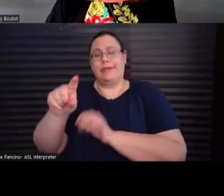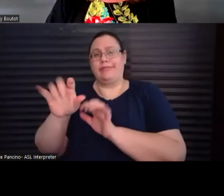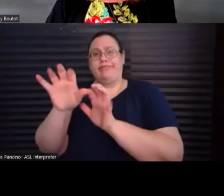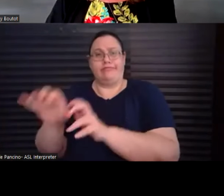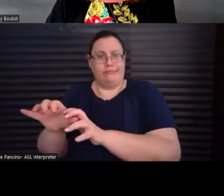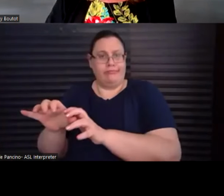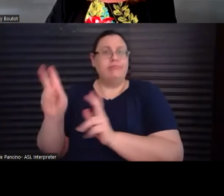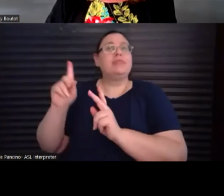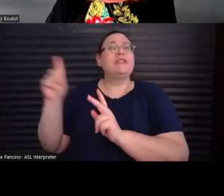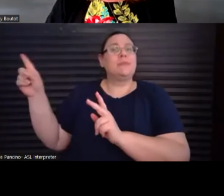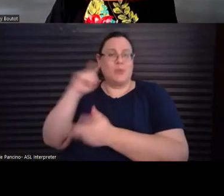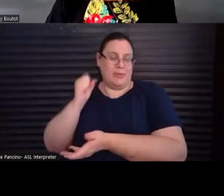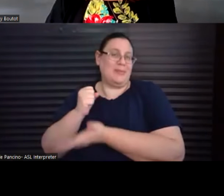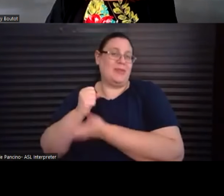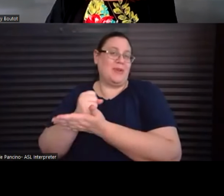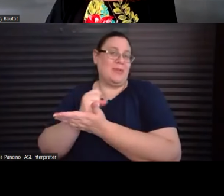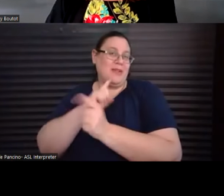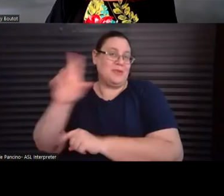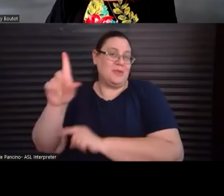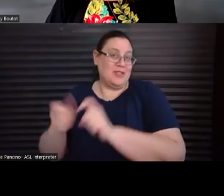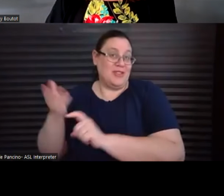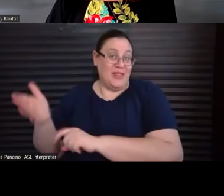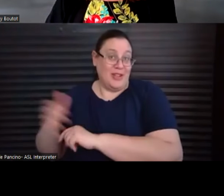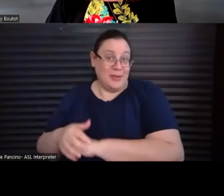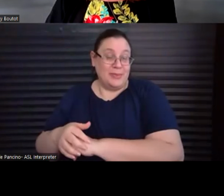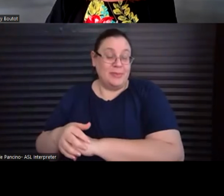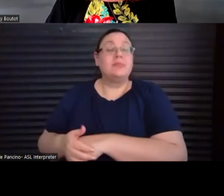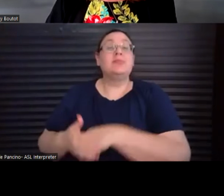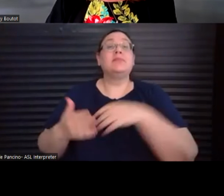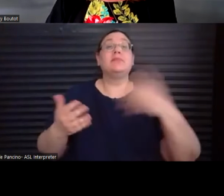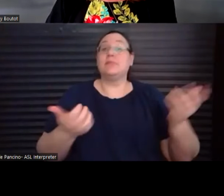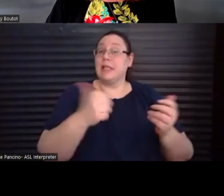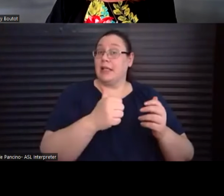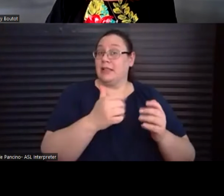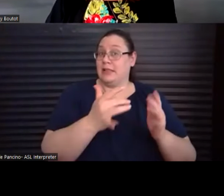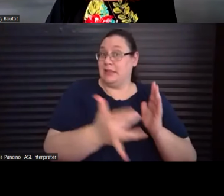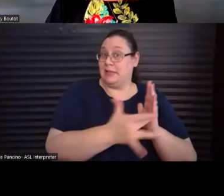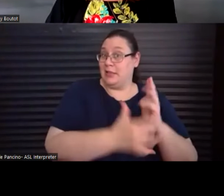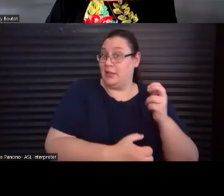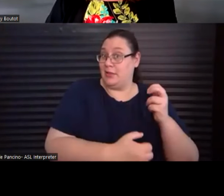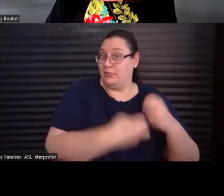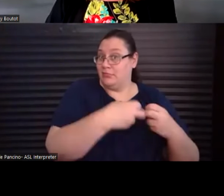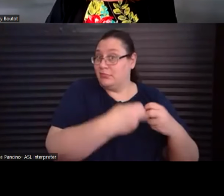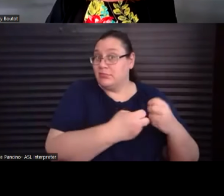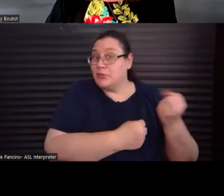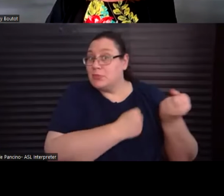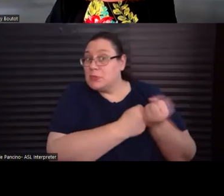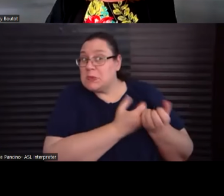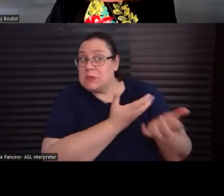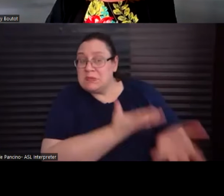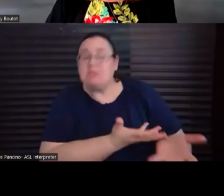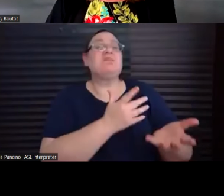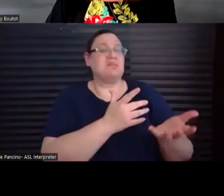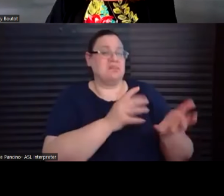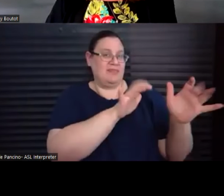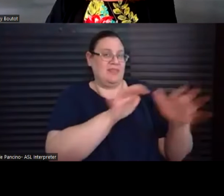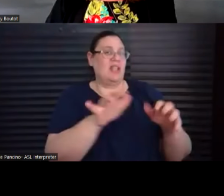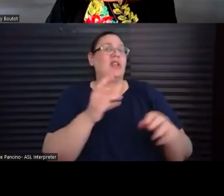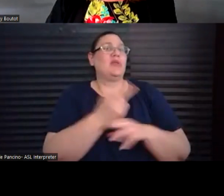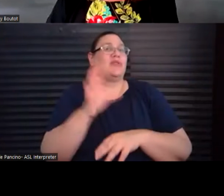individuals that can assist you there. And if you've got any tech support questions, also type your question in the chat